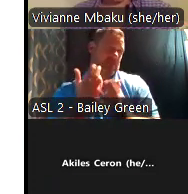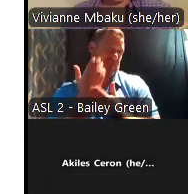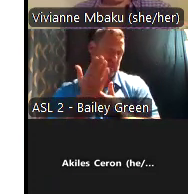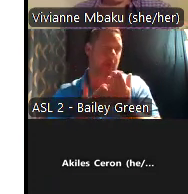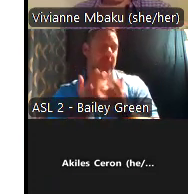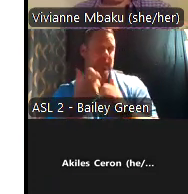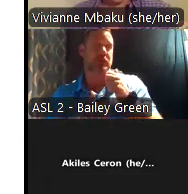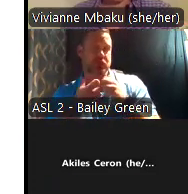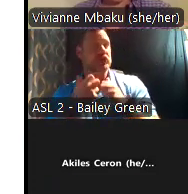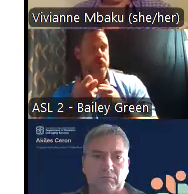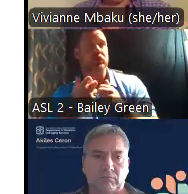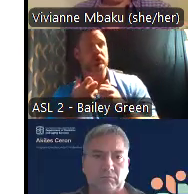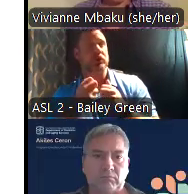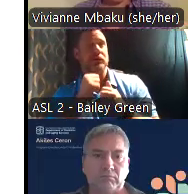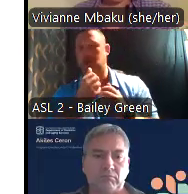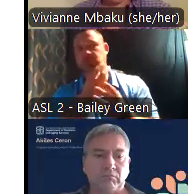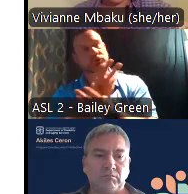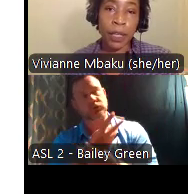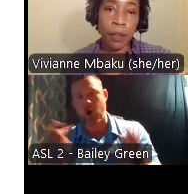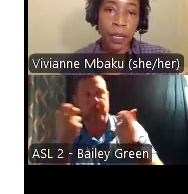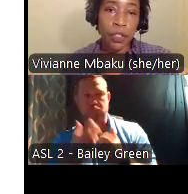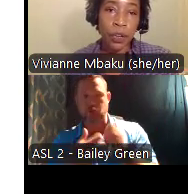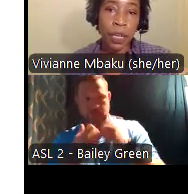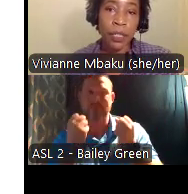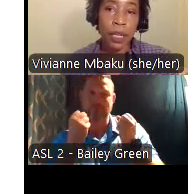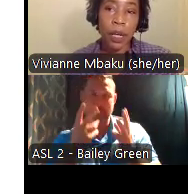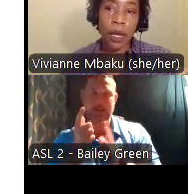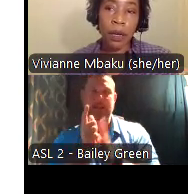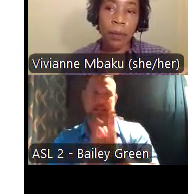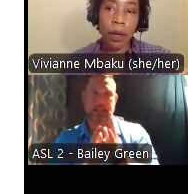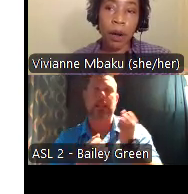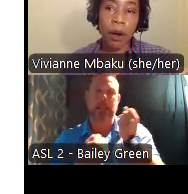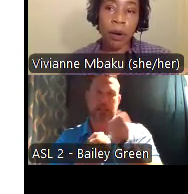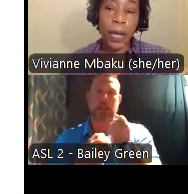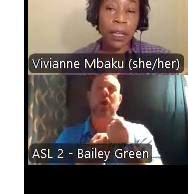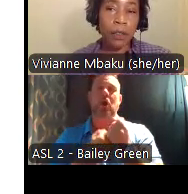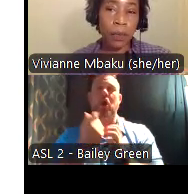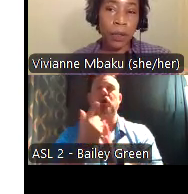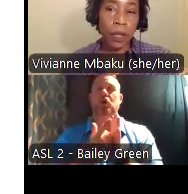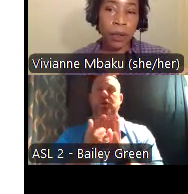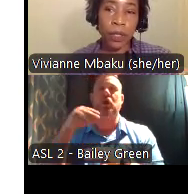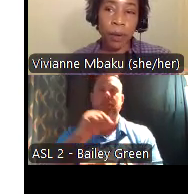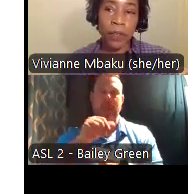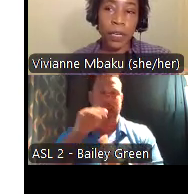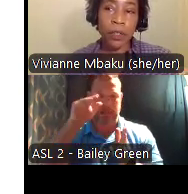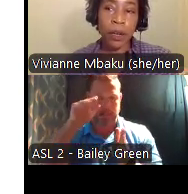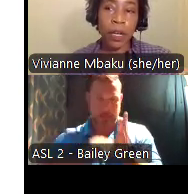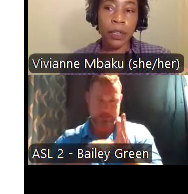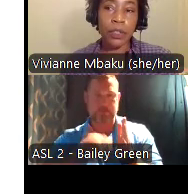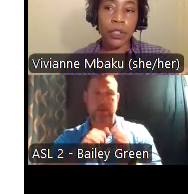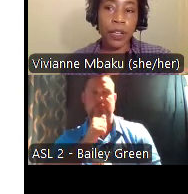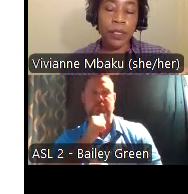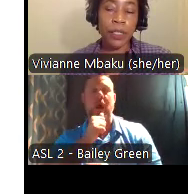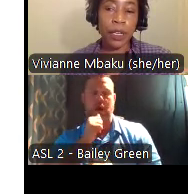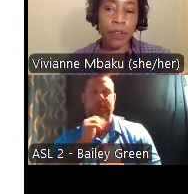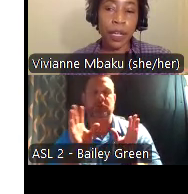it still has not, solved the problem that many legal aid attorneys are paid lower than those in the private sector and